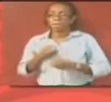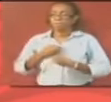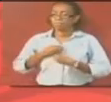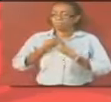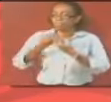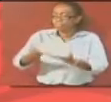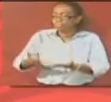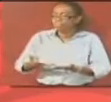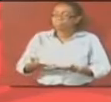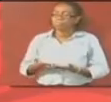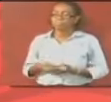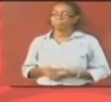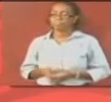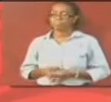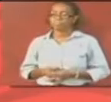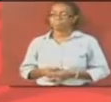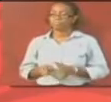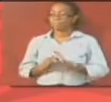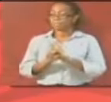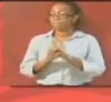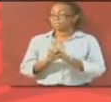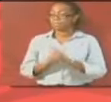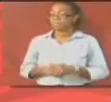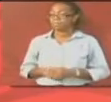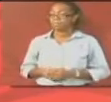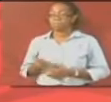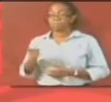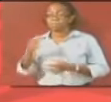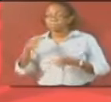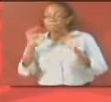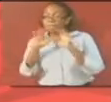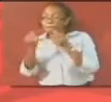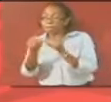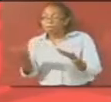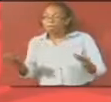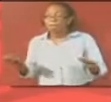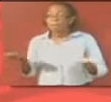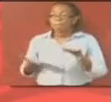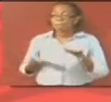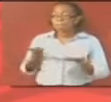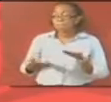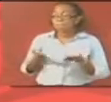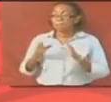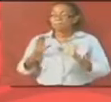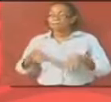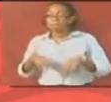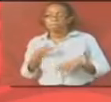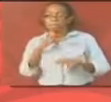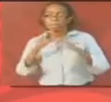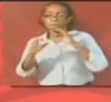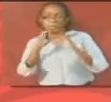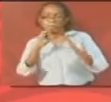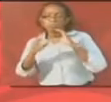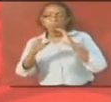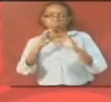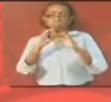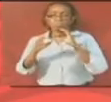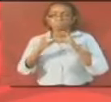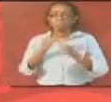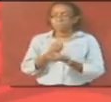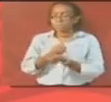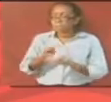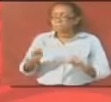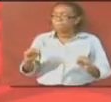as families, as individuals, let us identify and plan safe opportunities for exercise, relaxation,